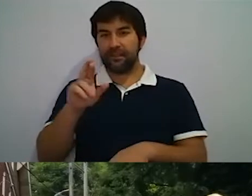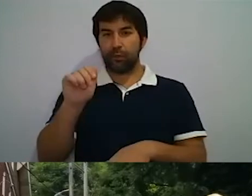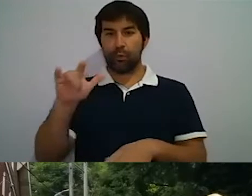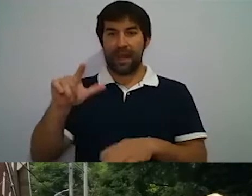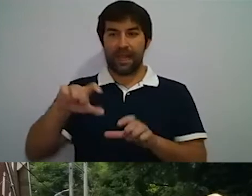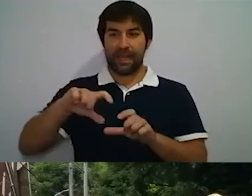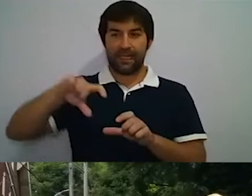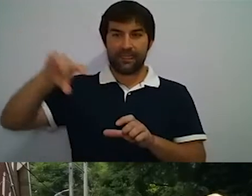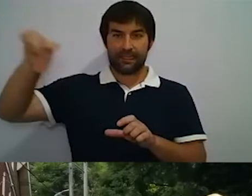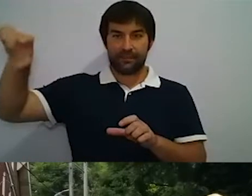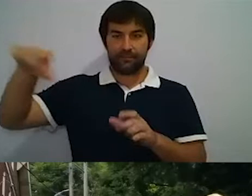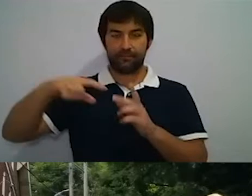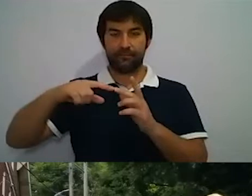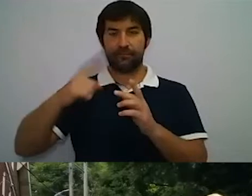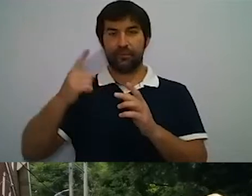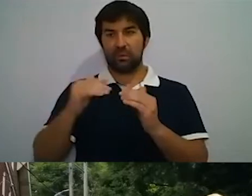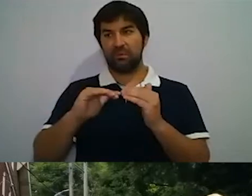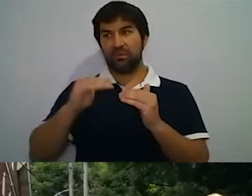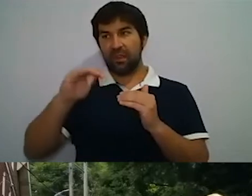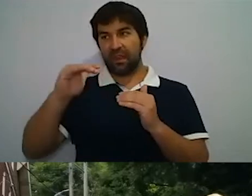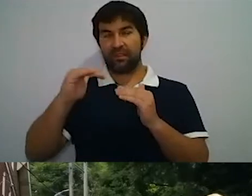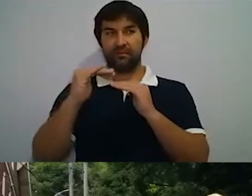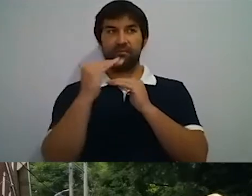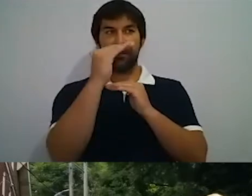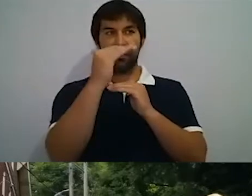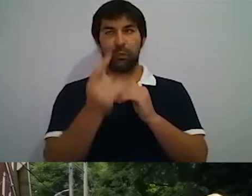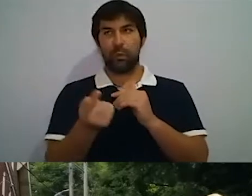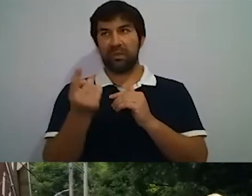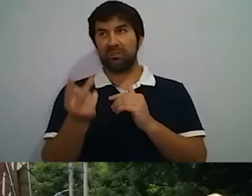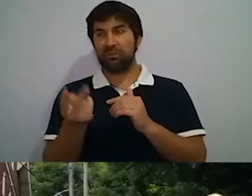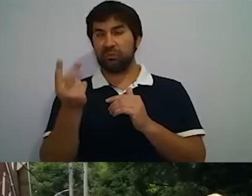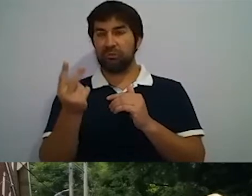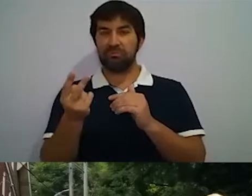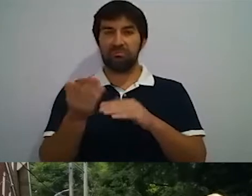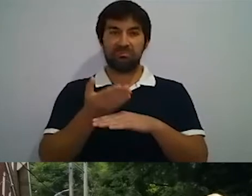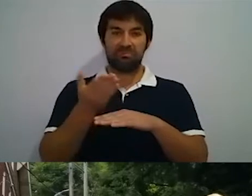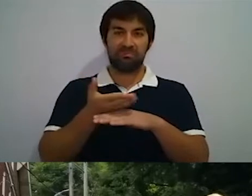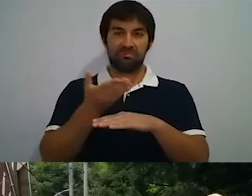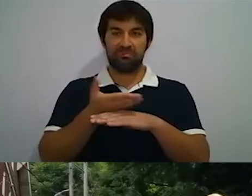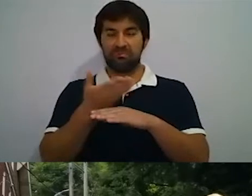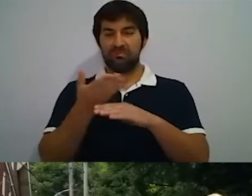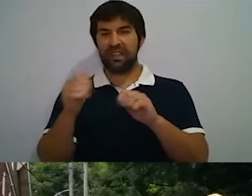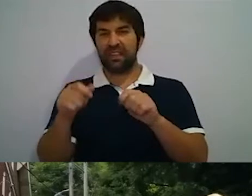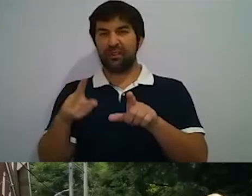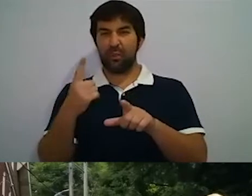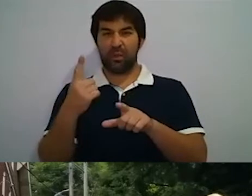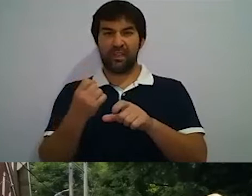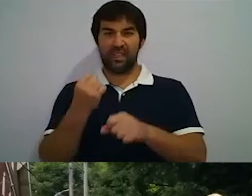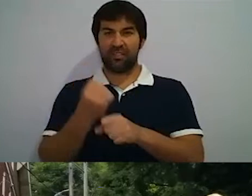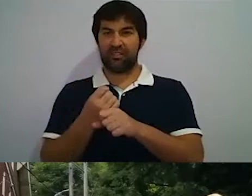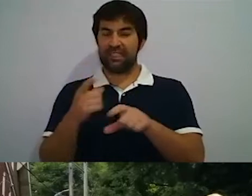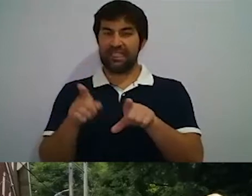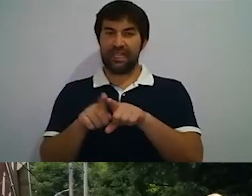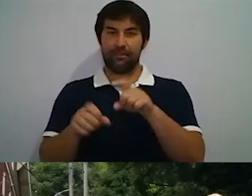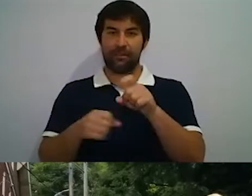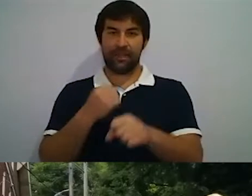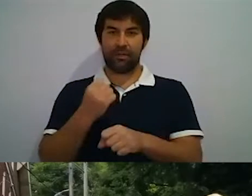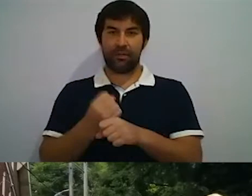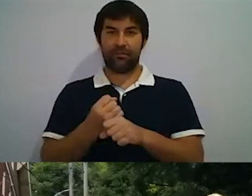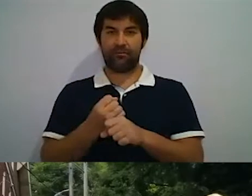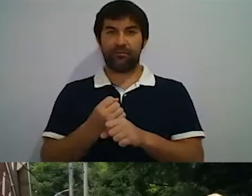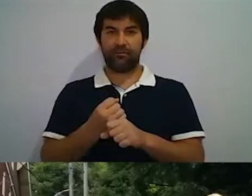tens of thousands of pavement markings, 60,000 right-of-way permits are issued every year by the staff.